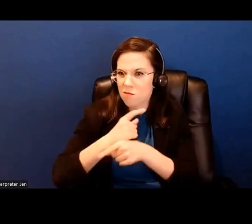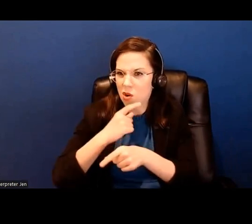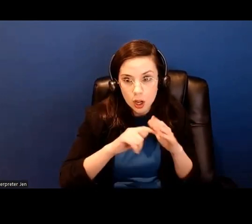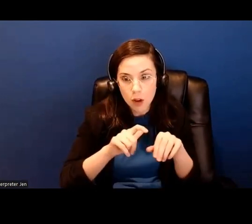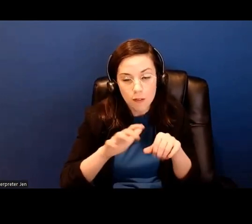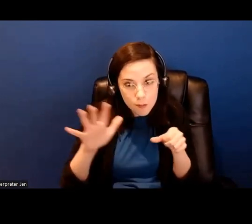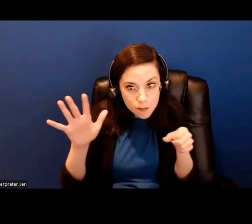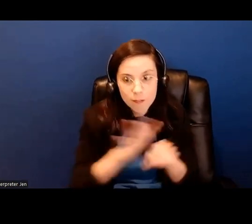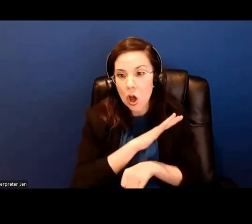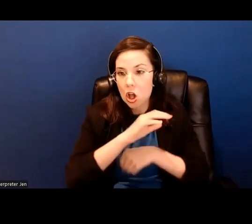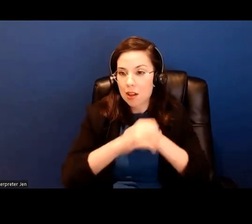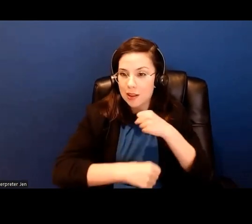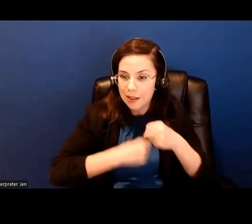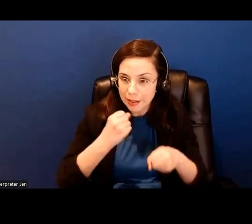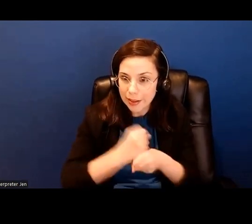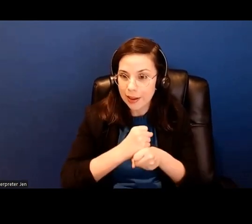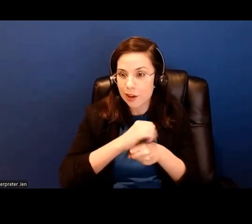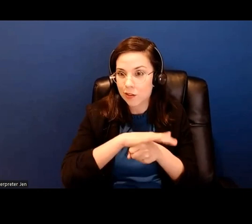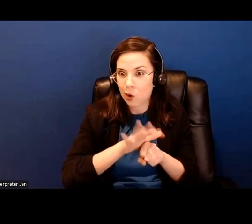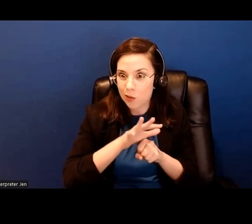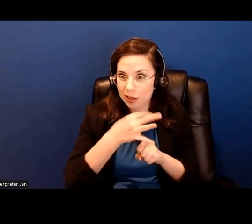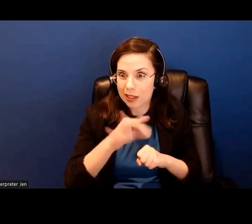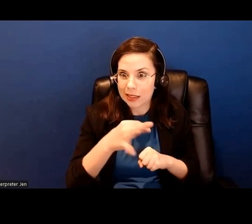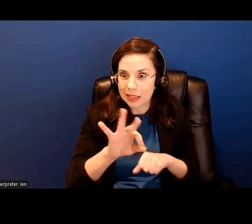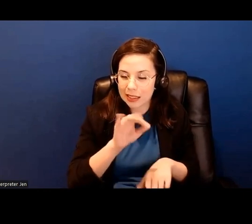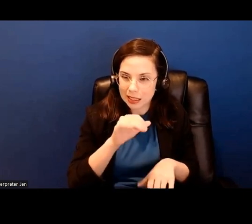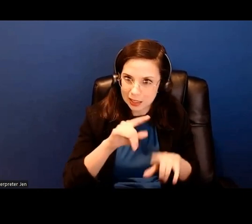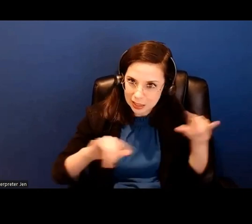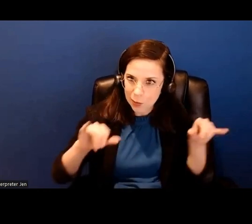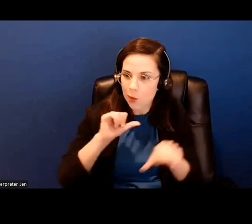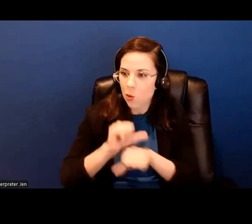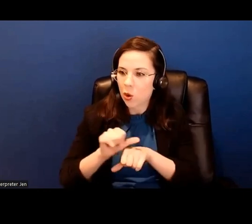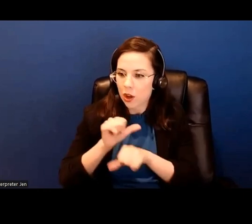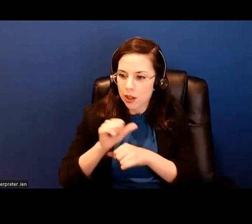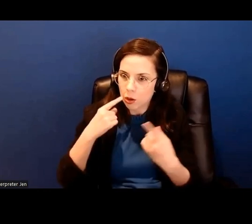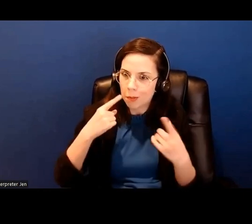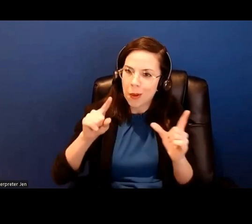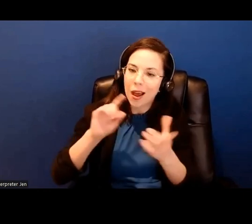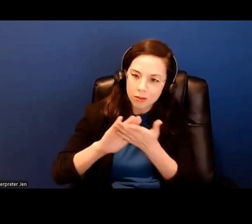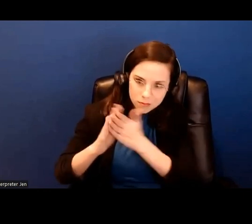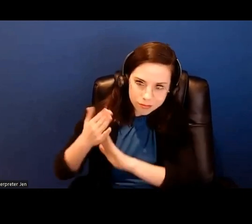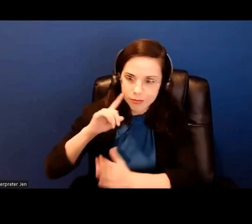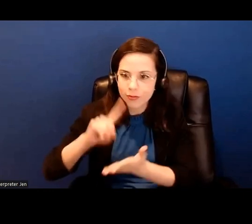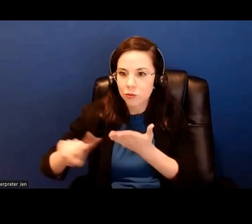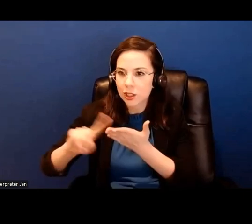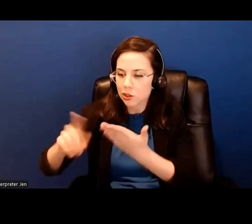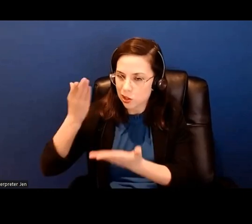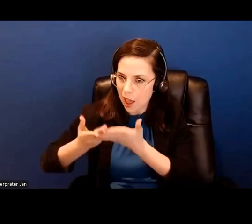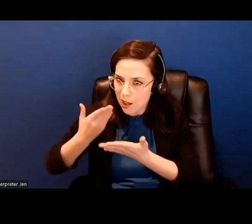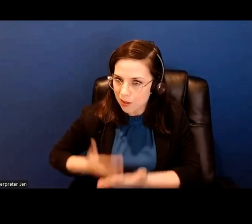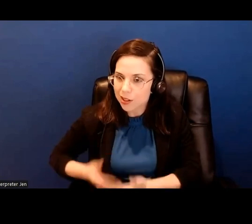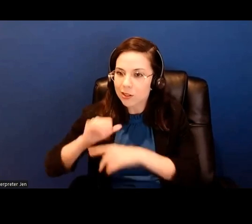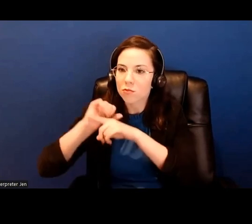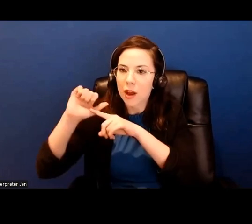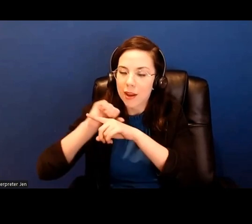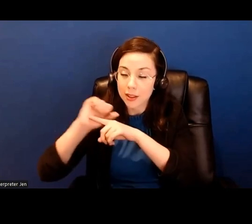So it took us a good year of COVID worth of work to actually get it as a evidence-based practice. And so they too are aligned